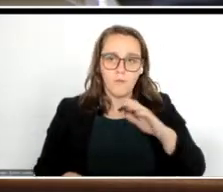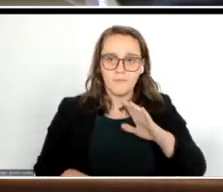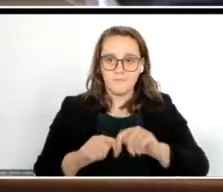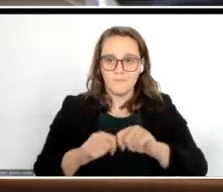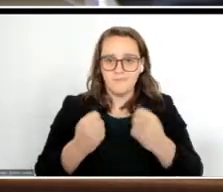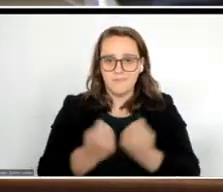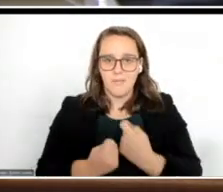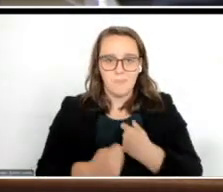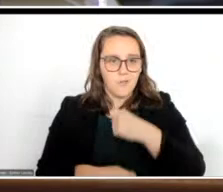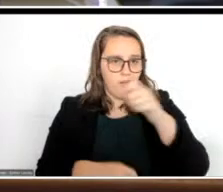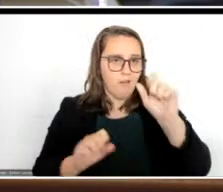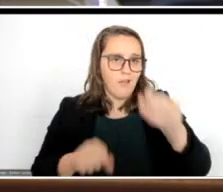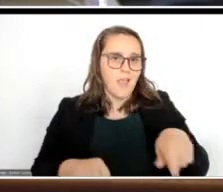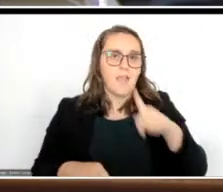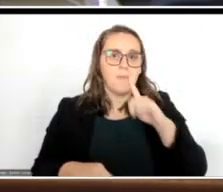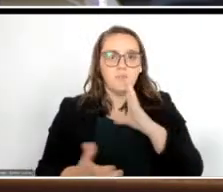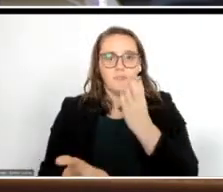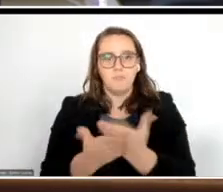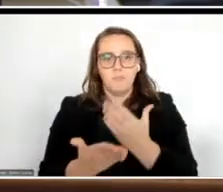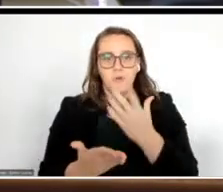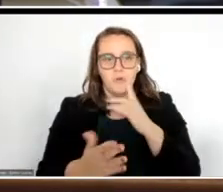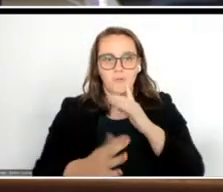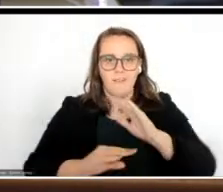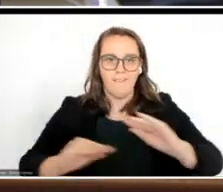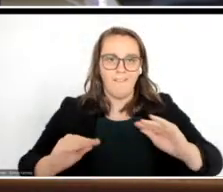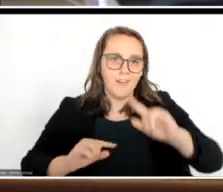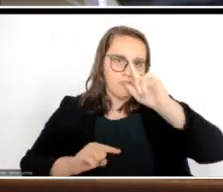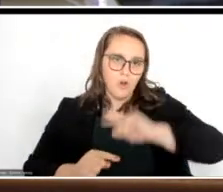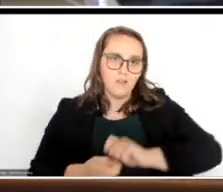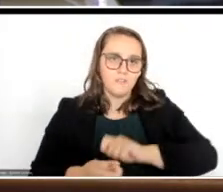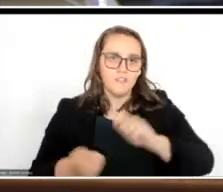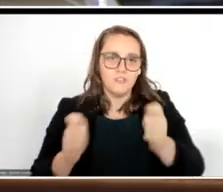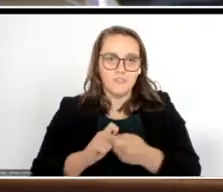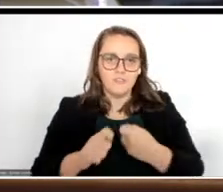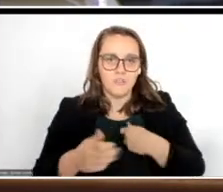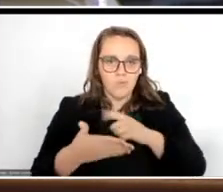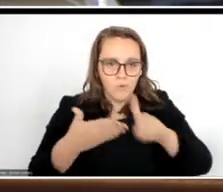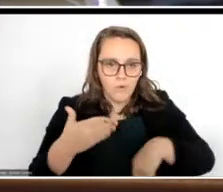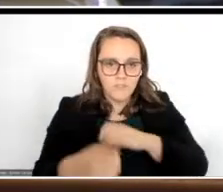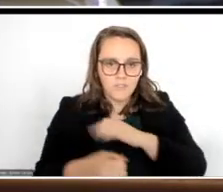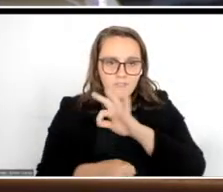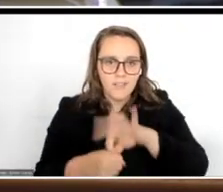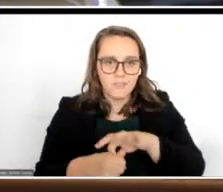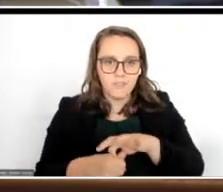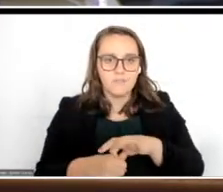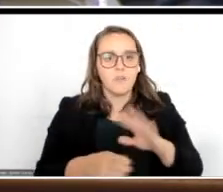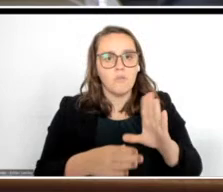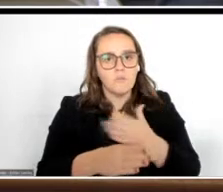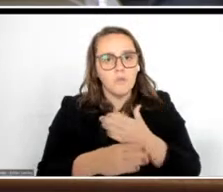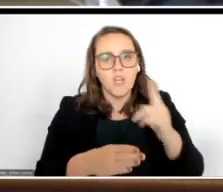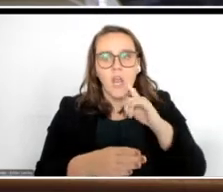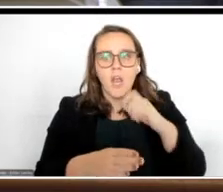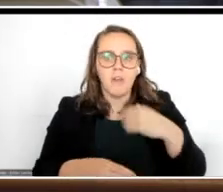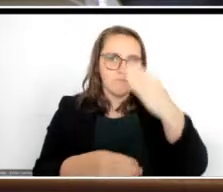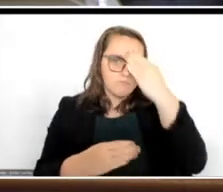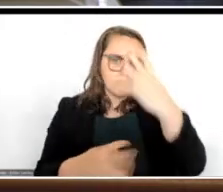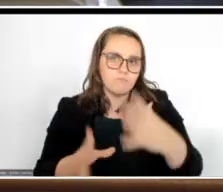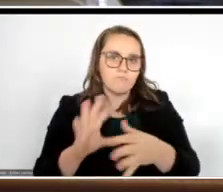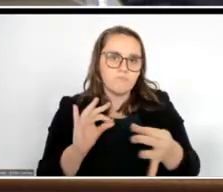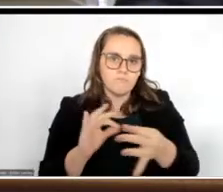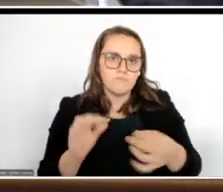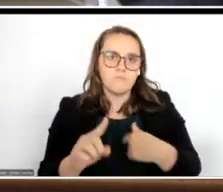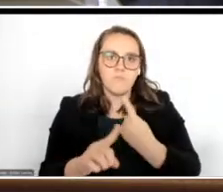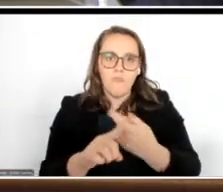election. In those hearings, we shared with you the words used by judges around the country in rejecting the Trump campaign's